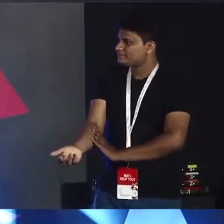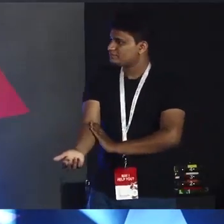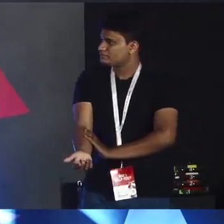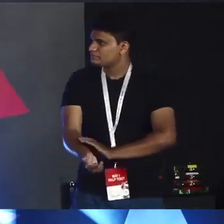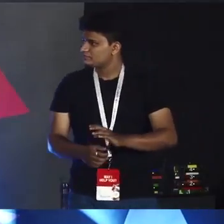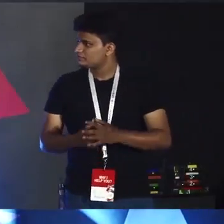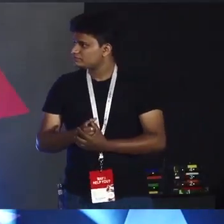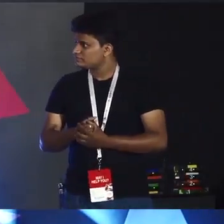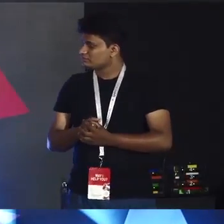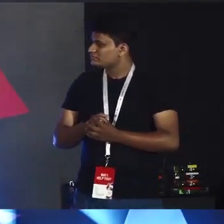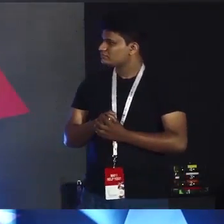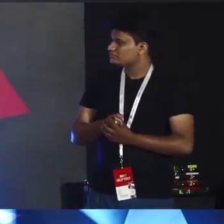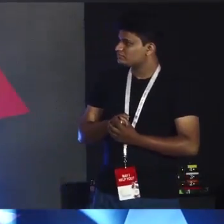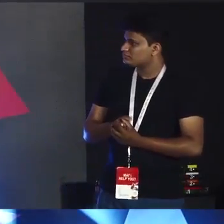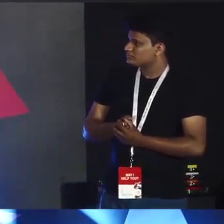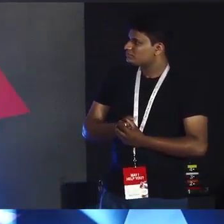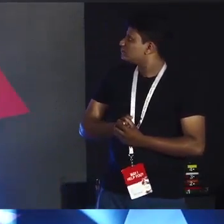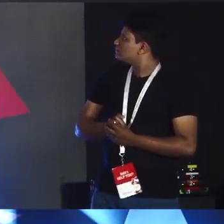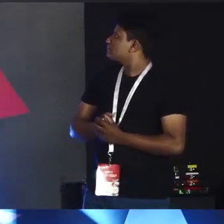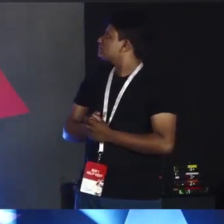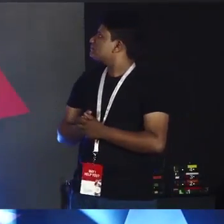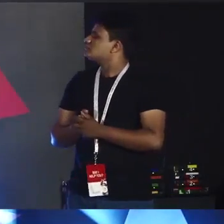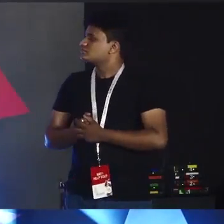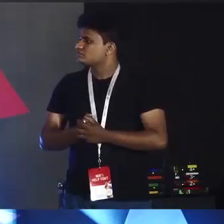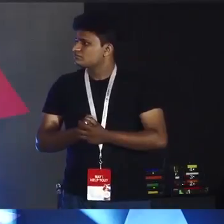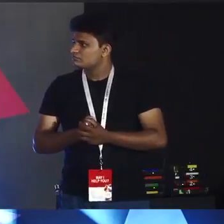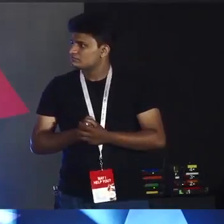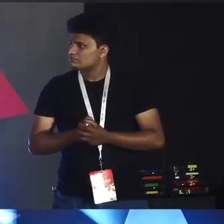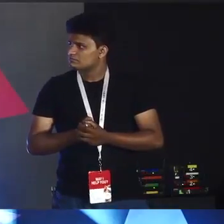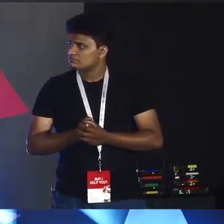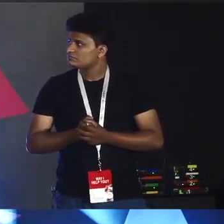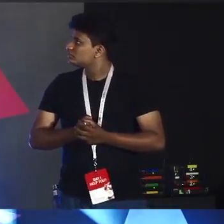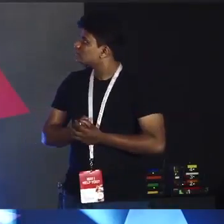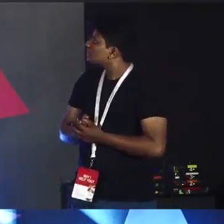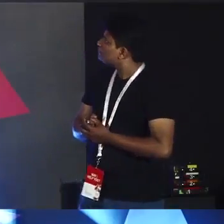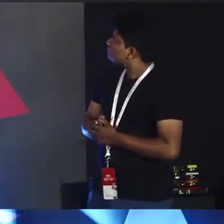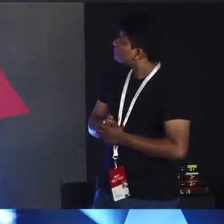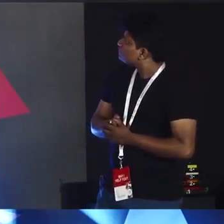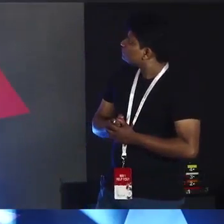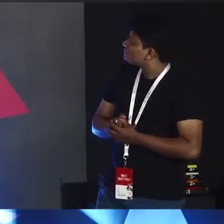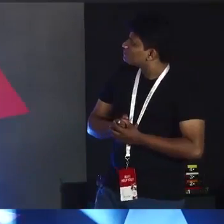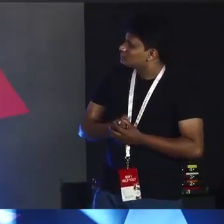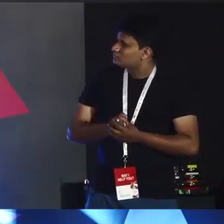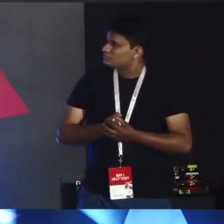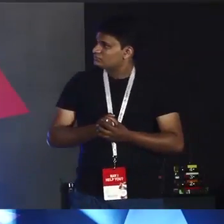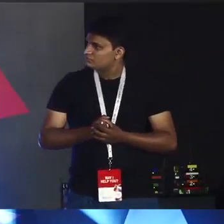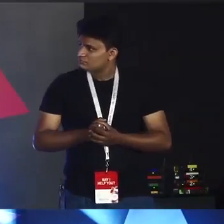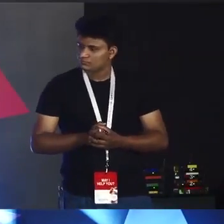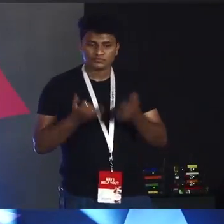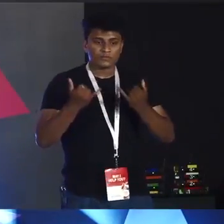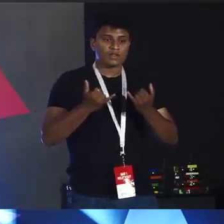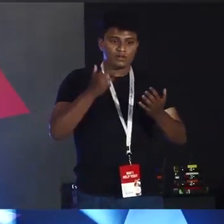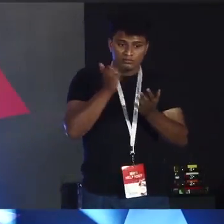in India in any case. So most important for us is to open up this issue. Remove the culture of shame and